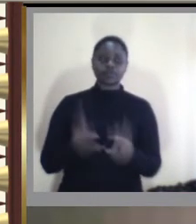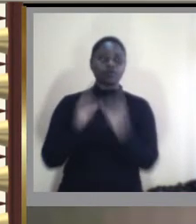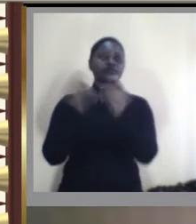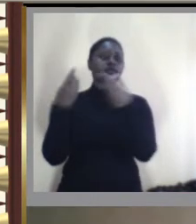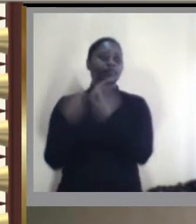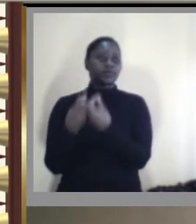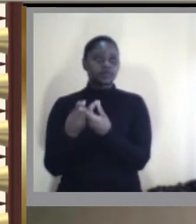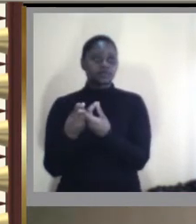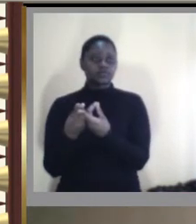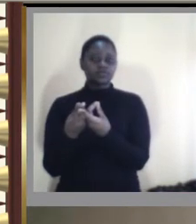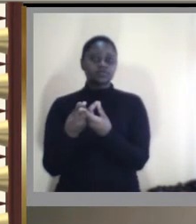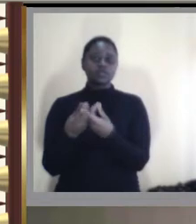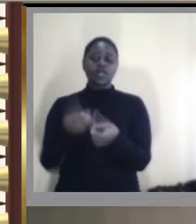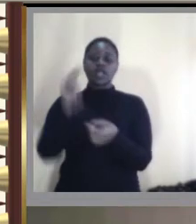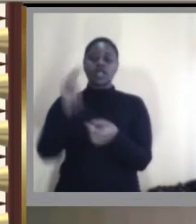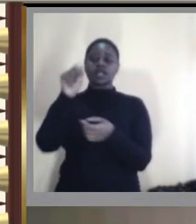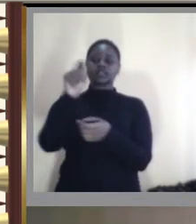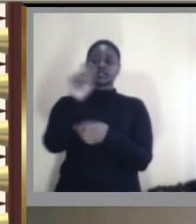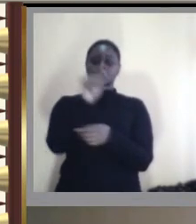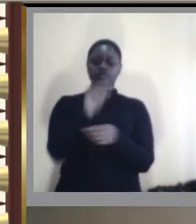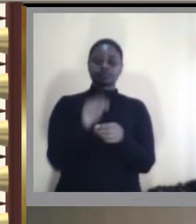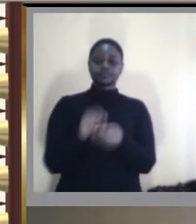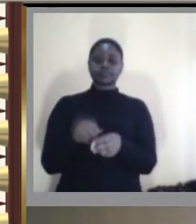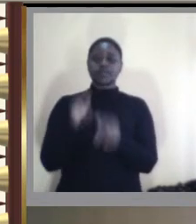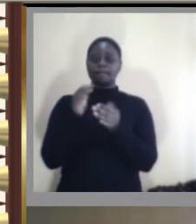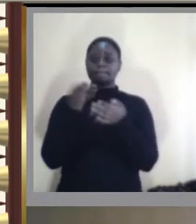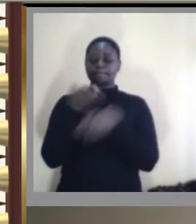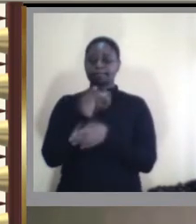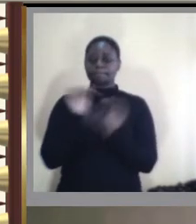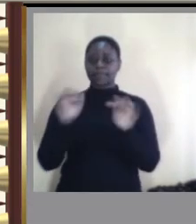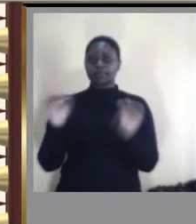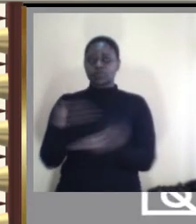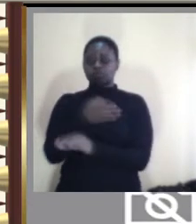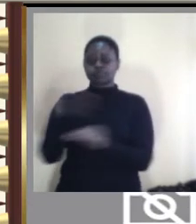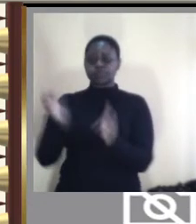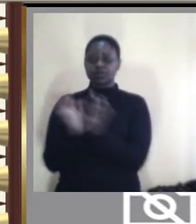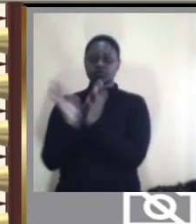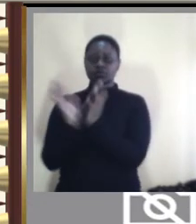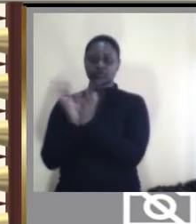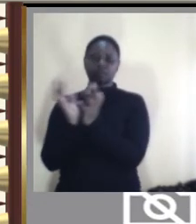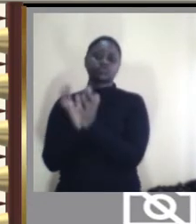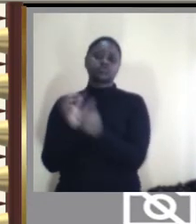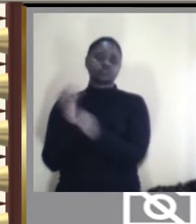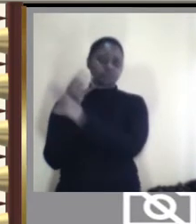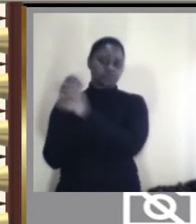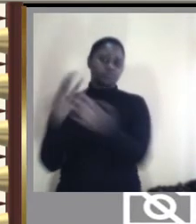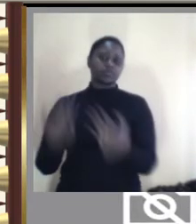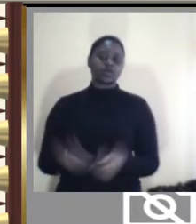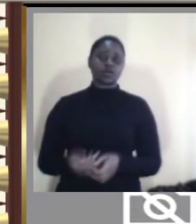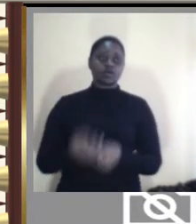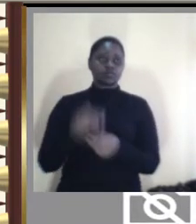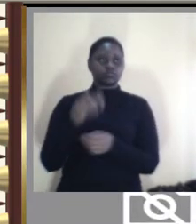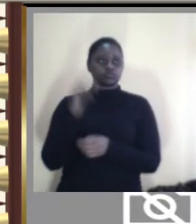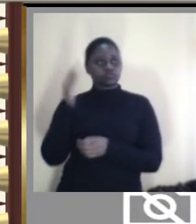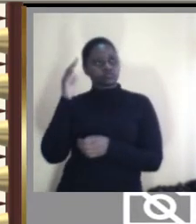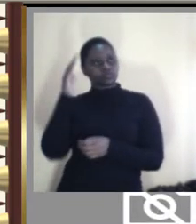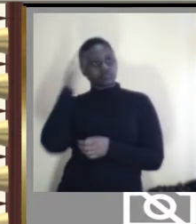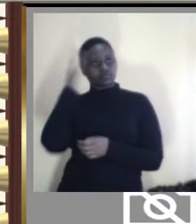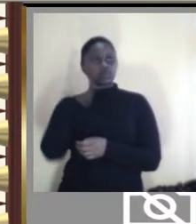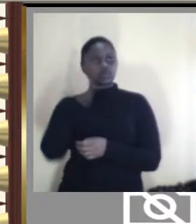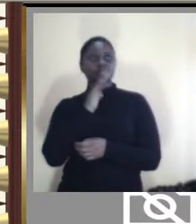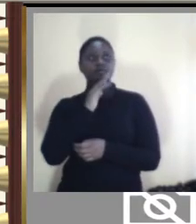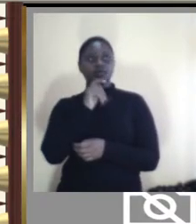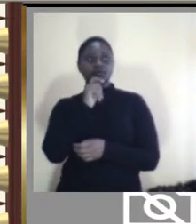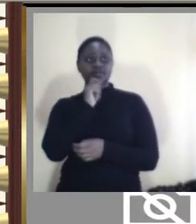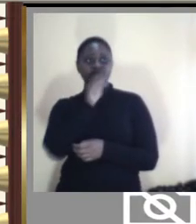department and our entities, guests on this visual platform, ladies and gentlemen, good afternoon.